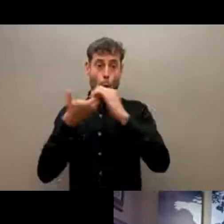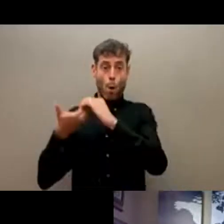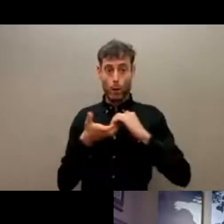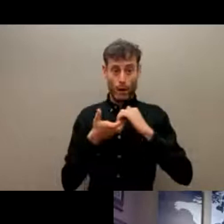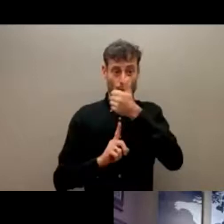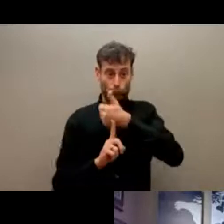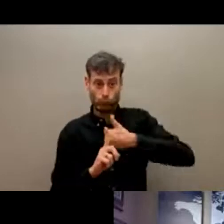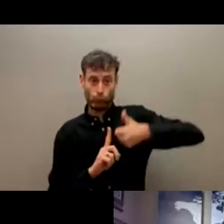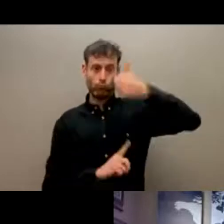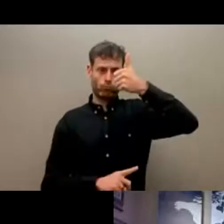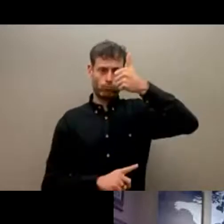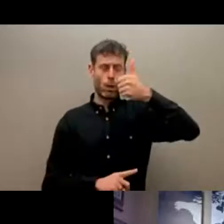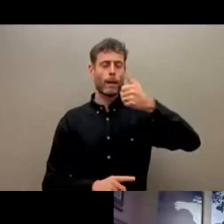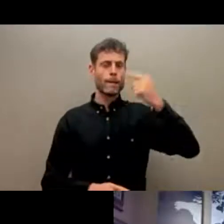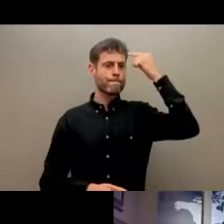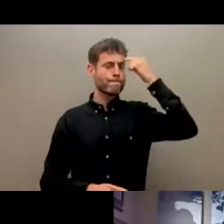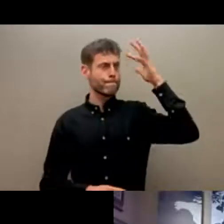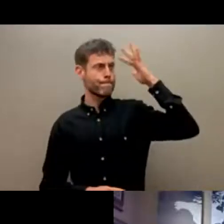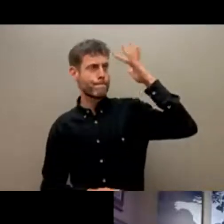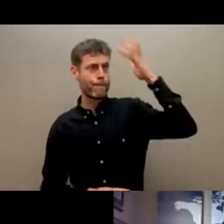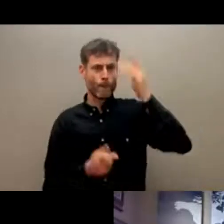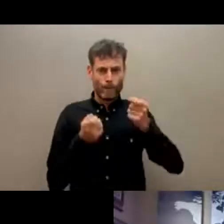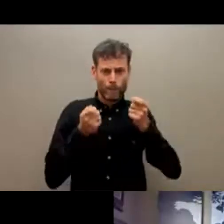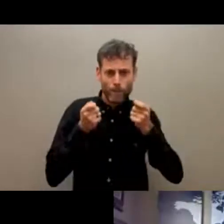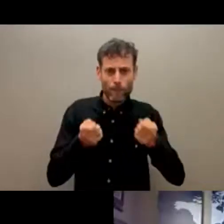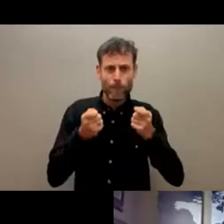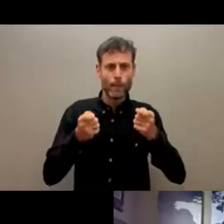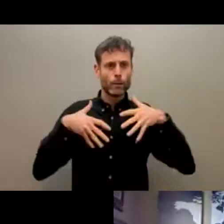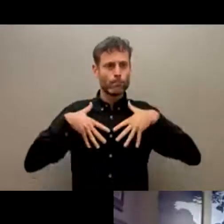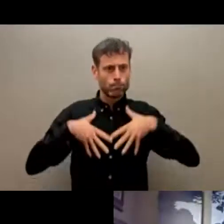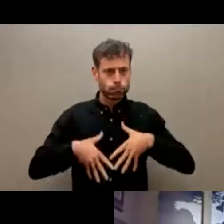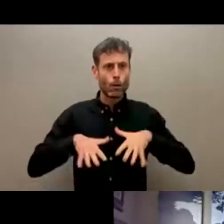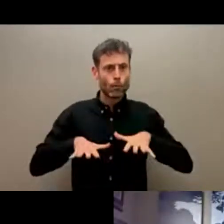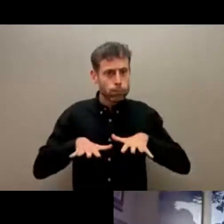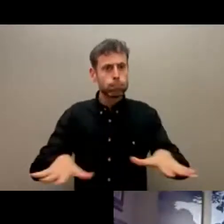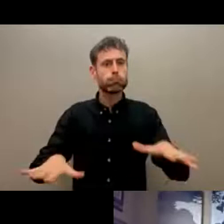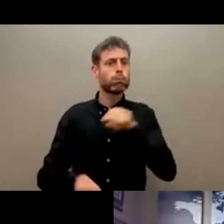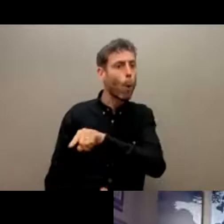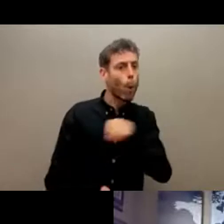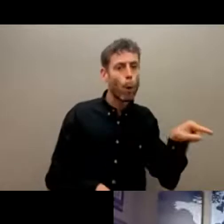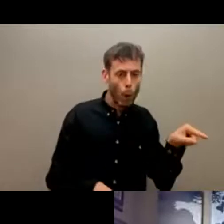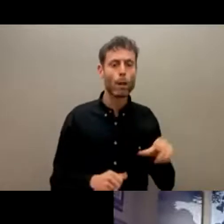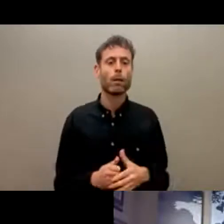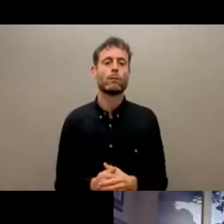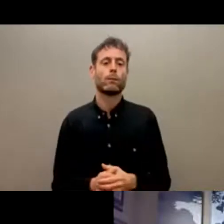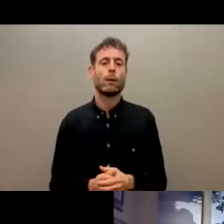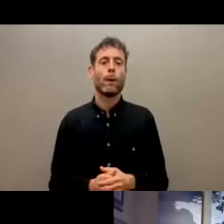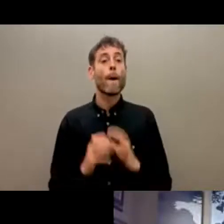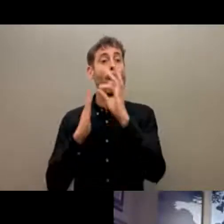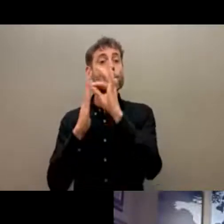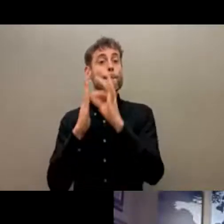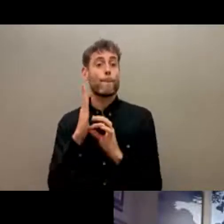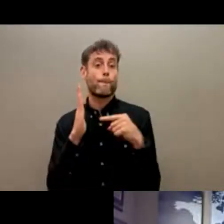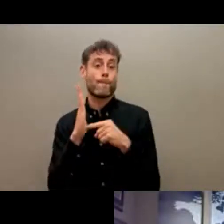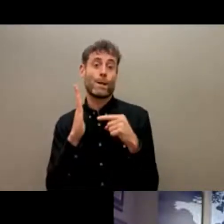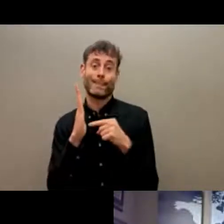central. I think number 3 is to have very clear policies on inclusion, diversity, on